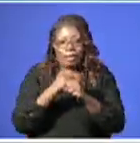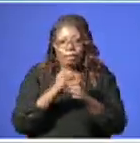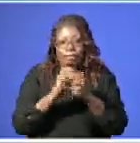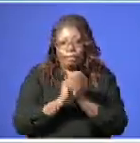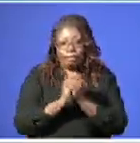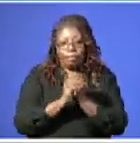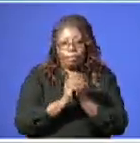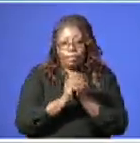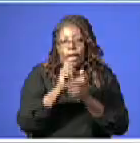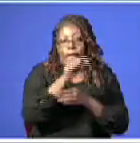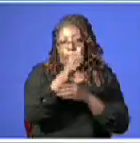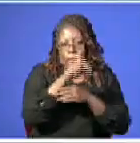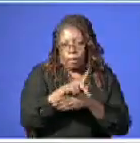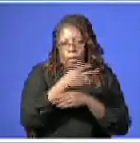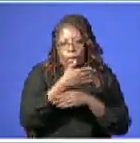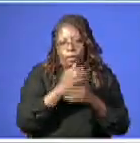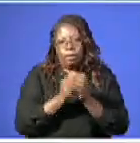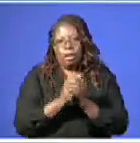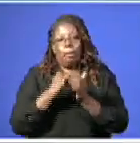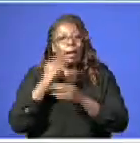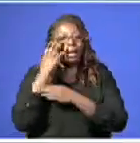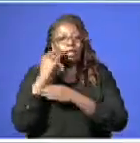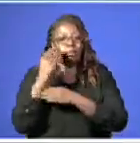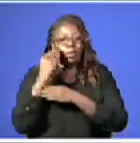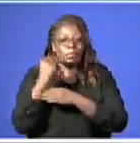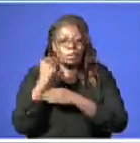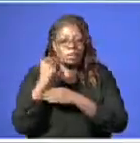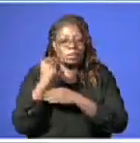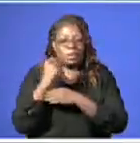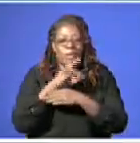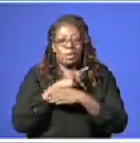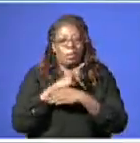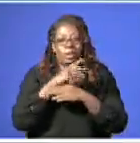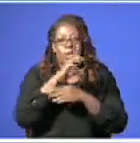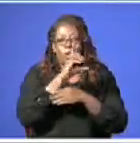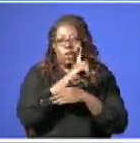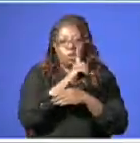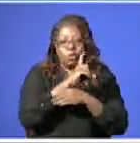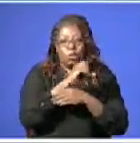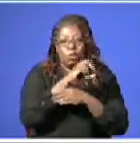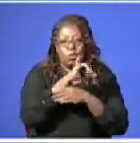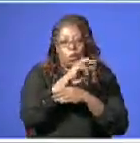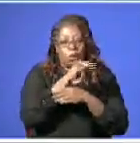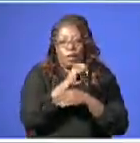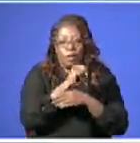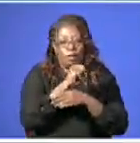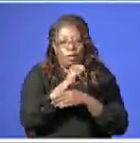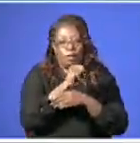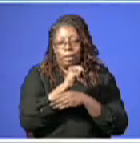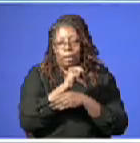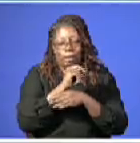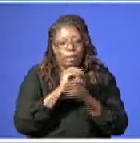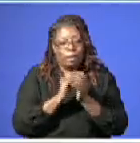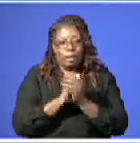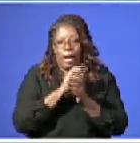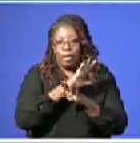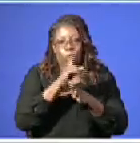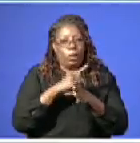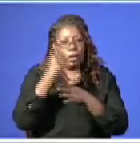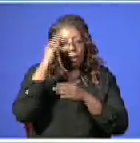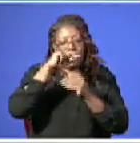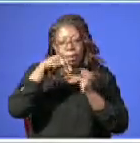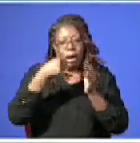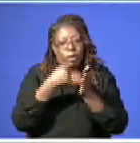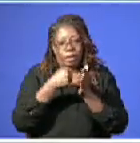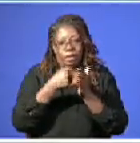personal experience from Dorian, I don't even want to go through a tropical depression. Not even talking about a tropical storm. And